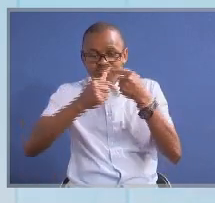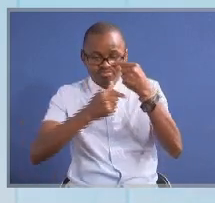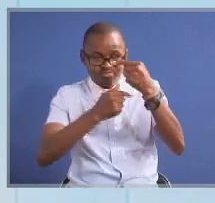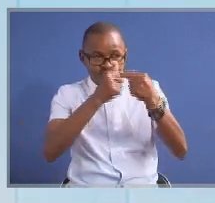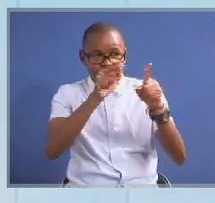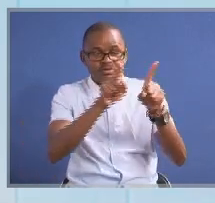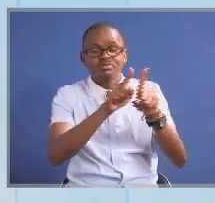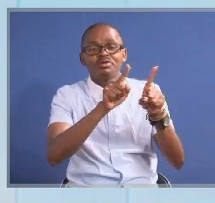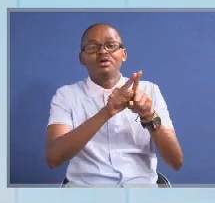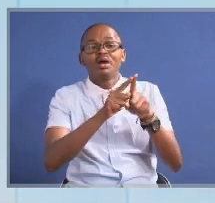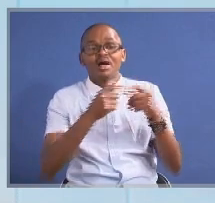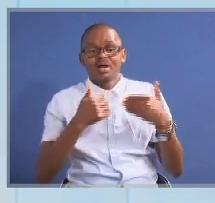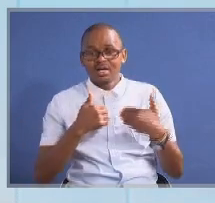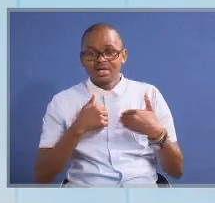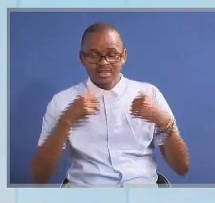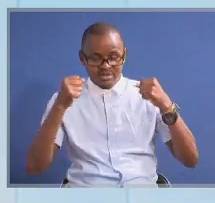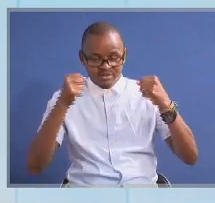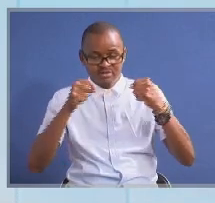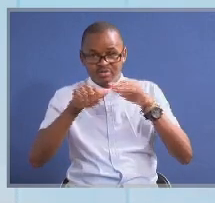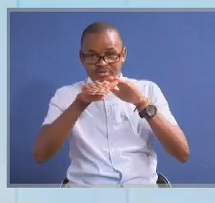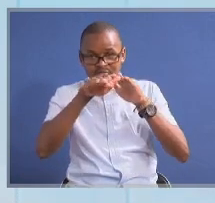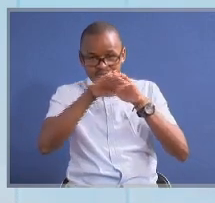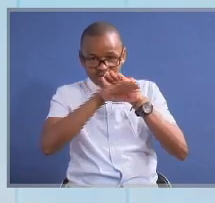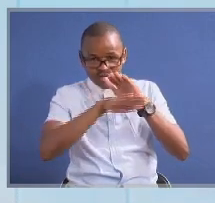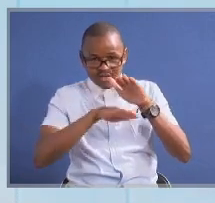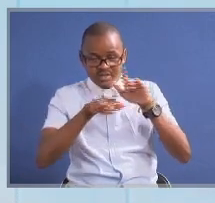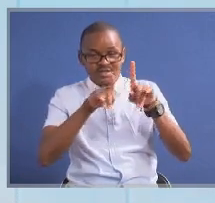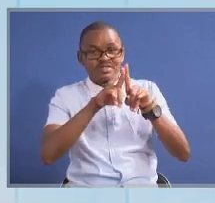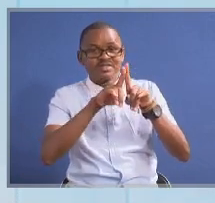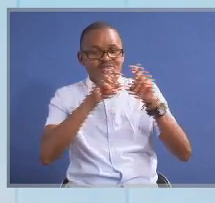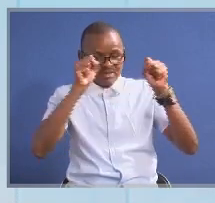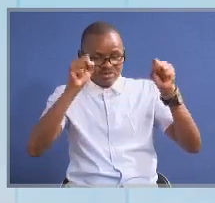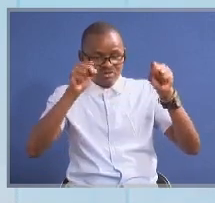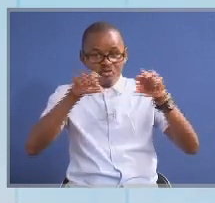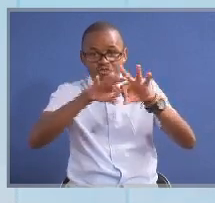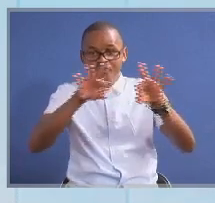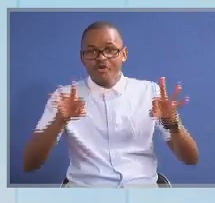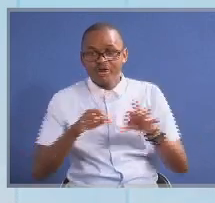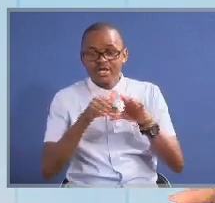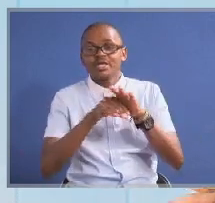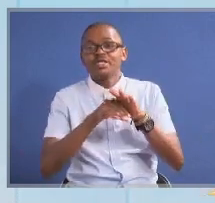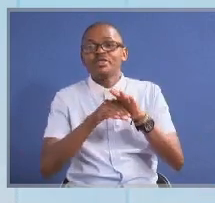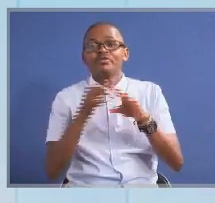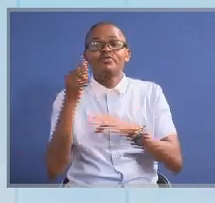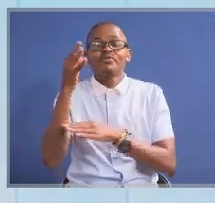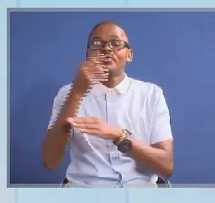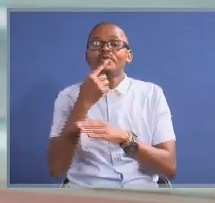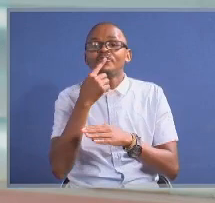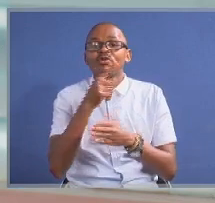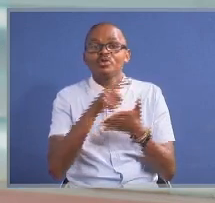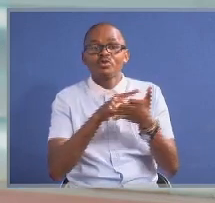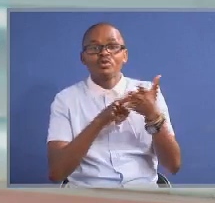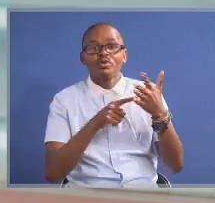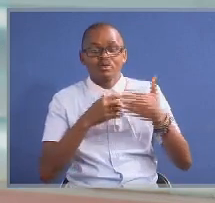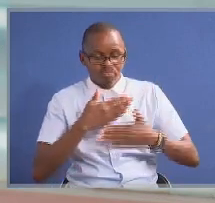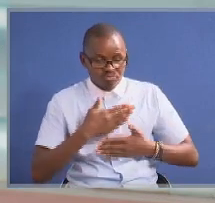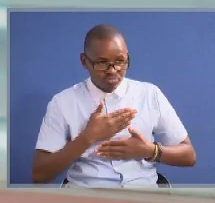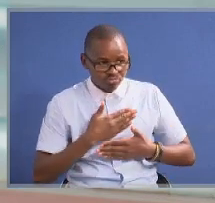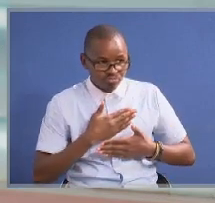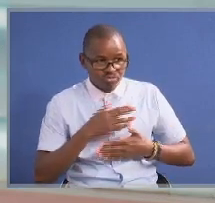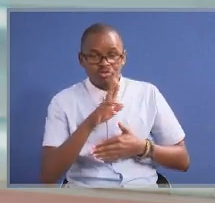and also have a strong basis, a strong foundation to develop itself in the future. I think when you mention what His